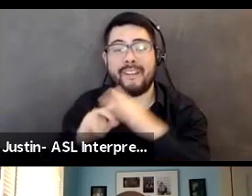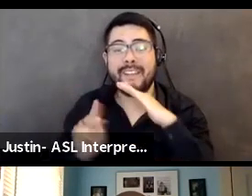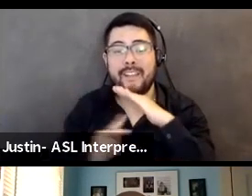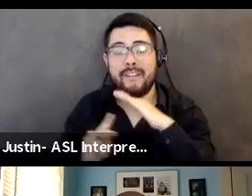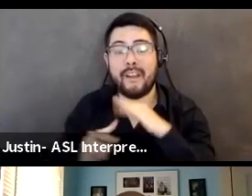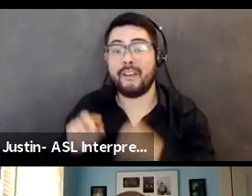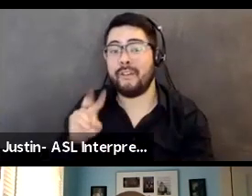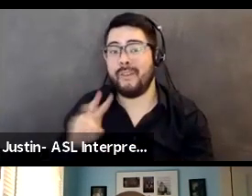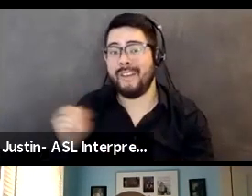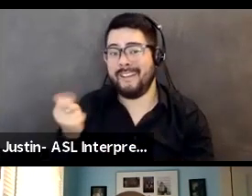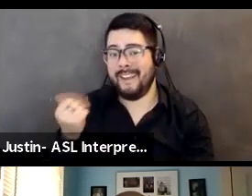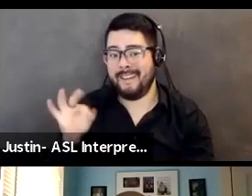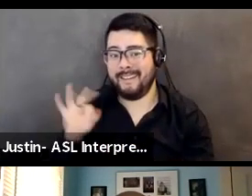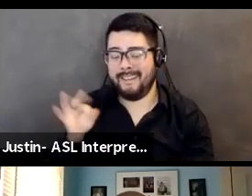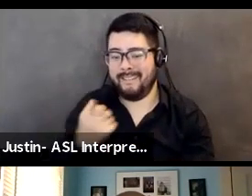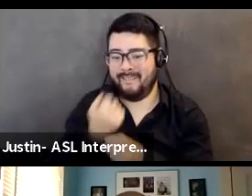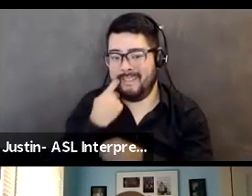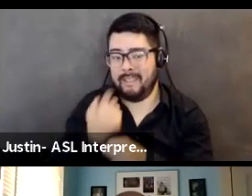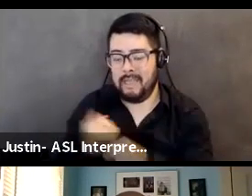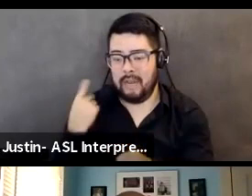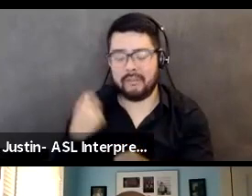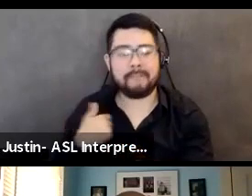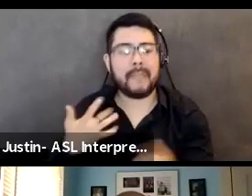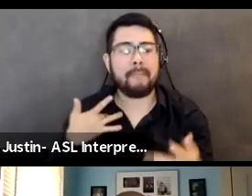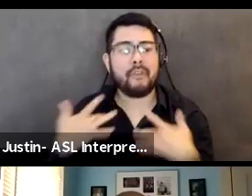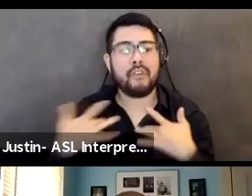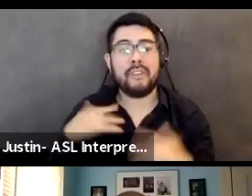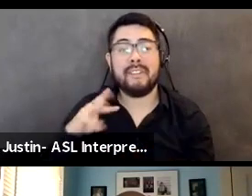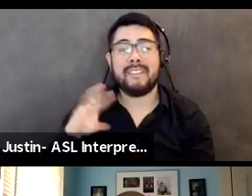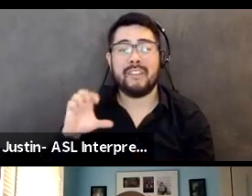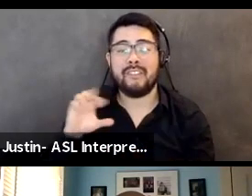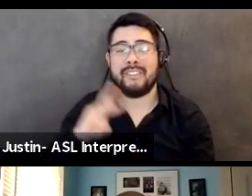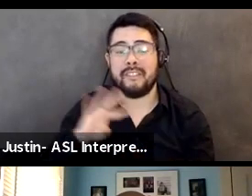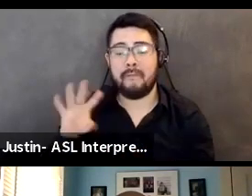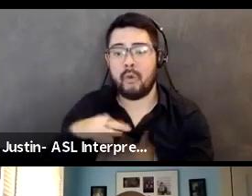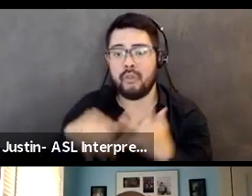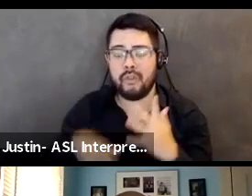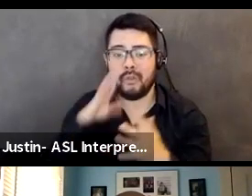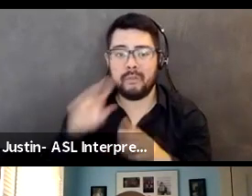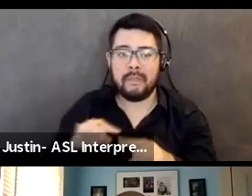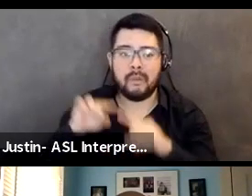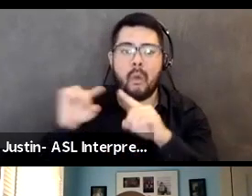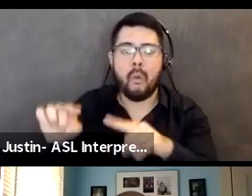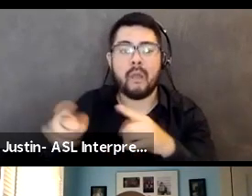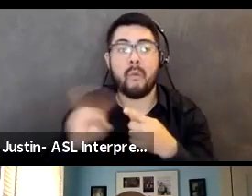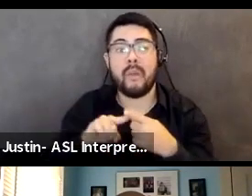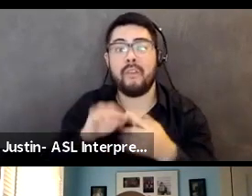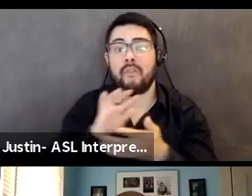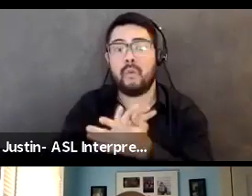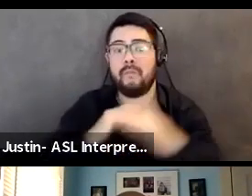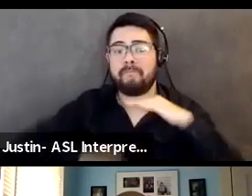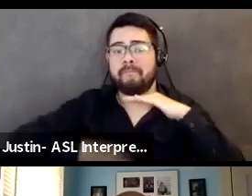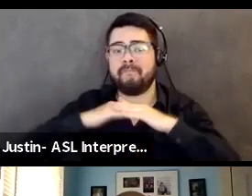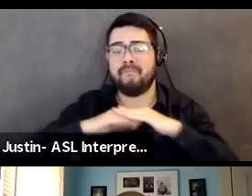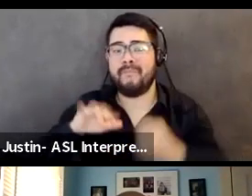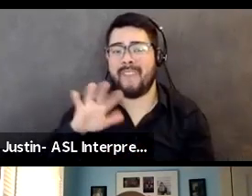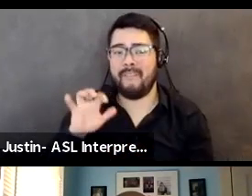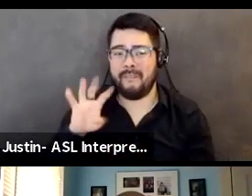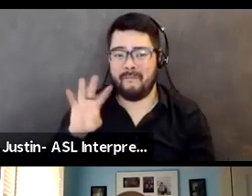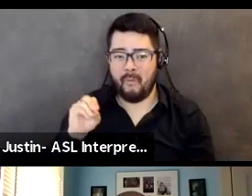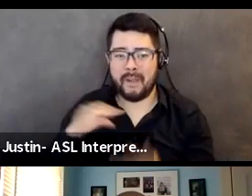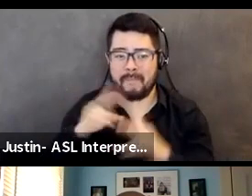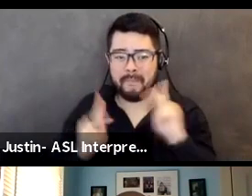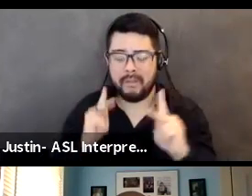concerned about the safety of having 664 students in a school that has capacity for 540. the overcrowding is